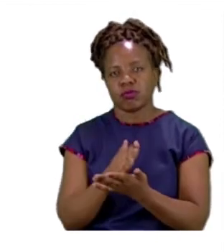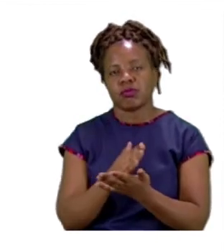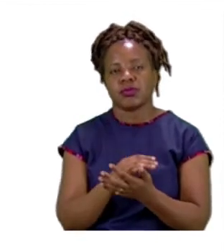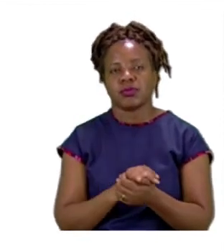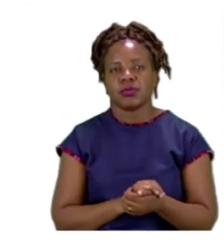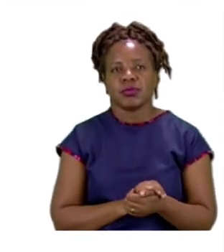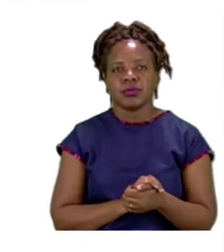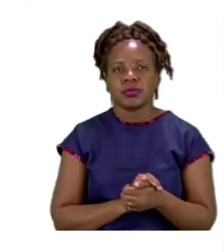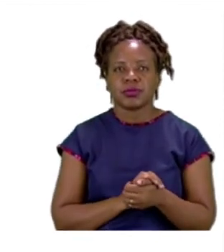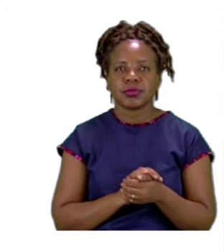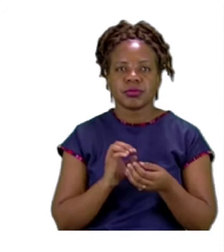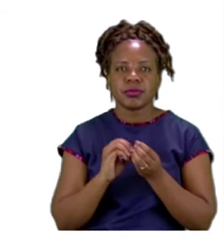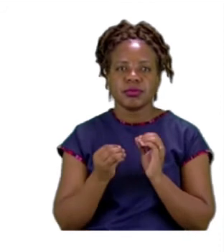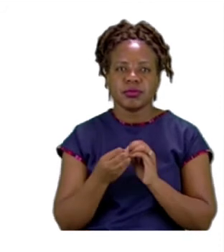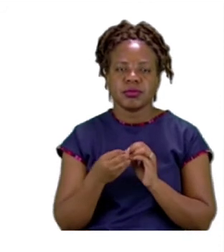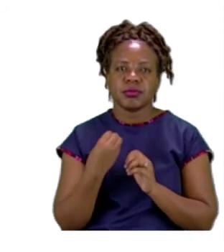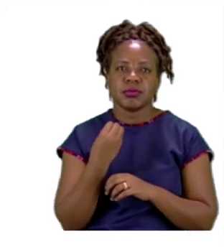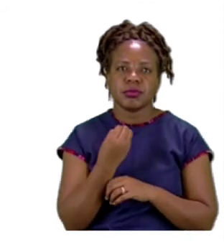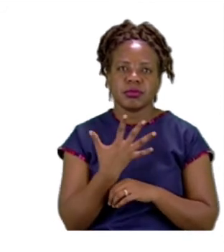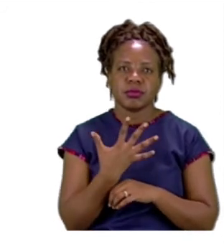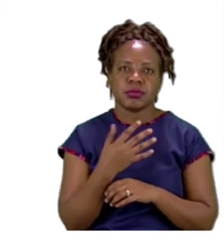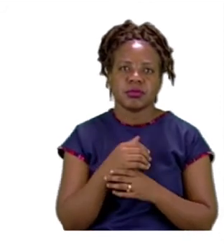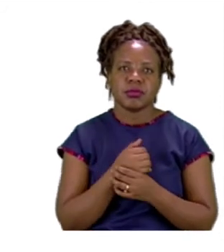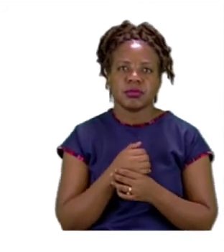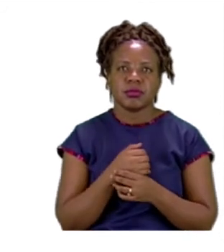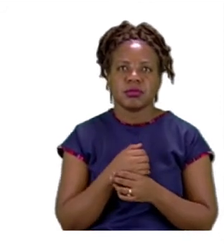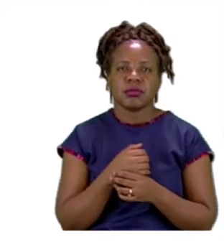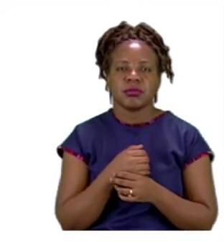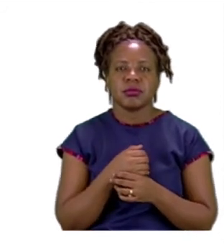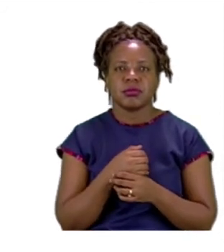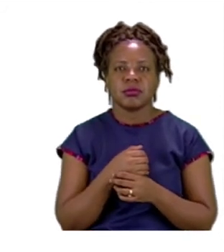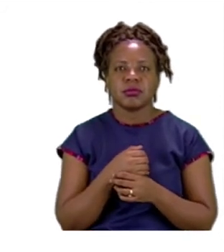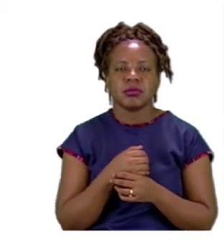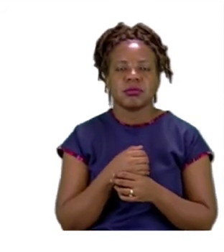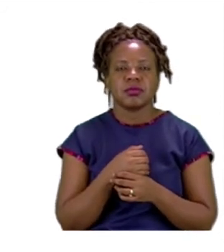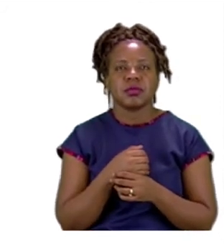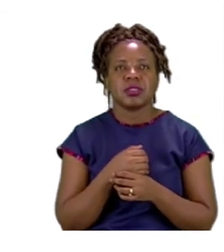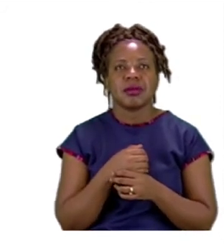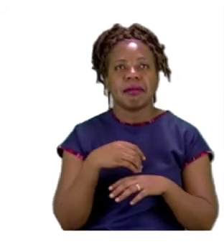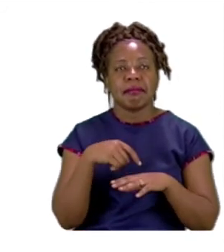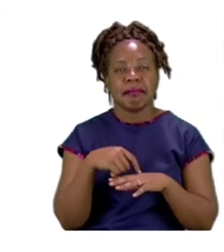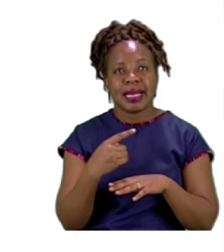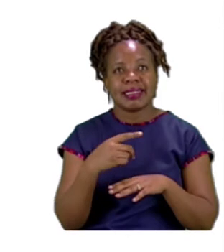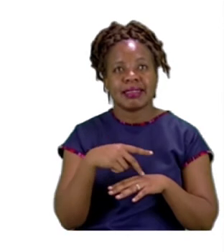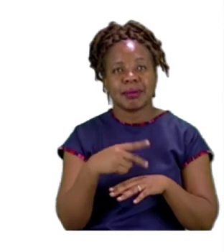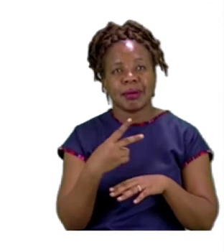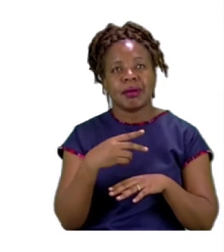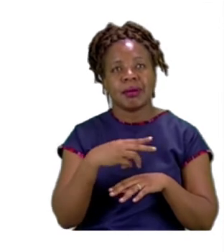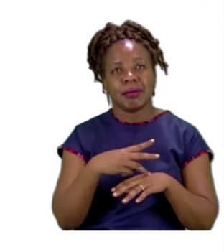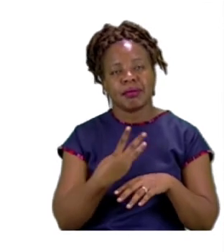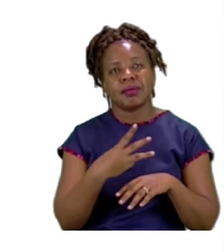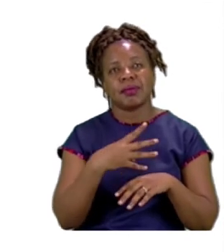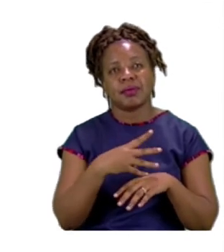And then the last one says, how many pies were sold in total that week?